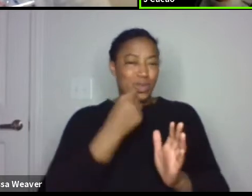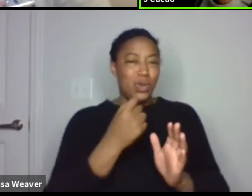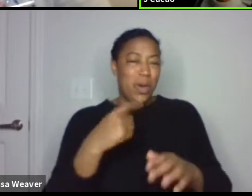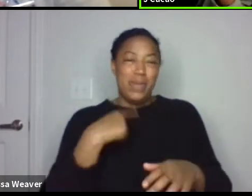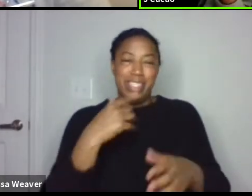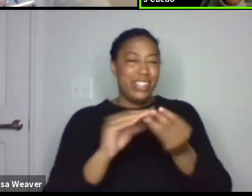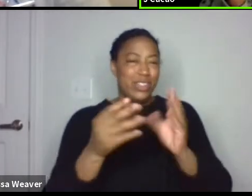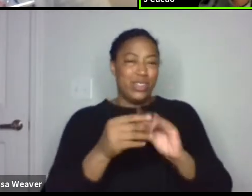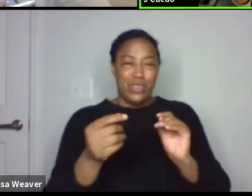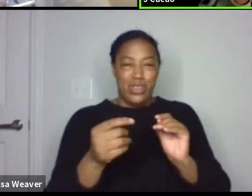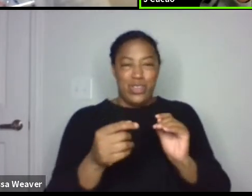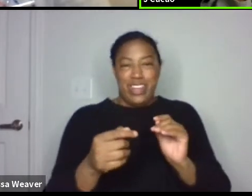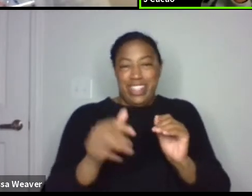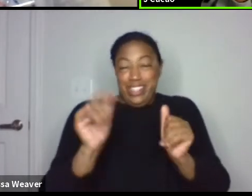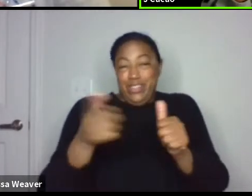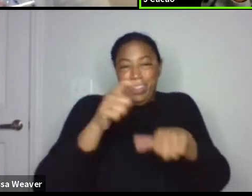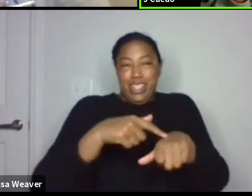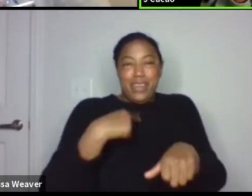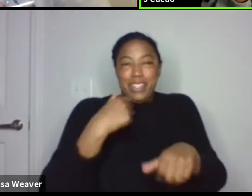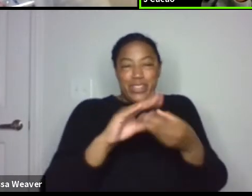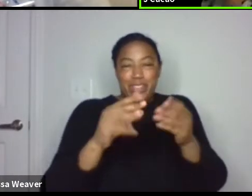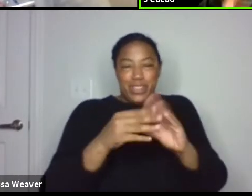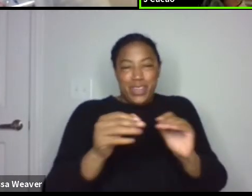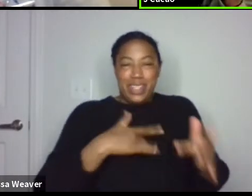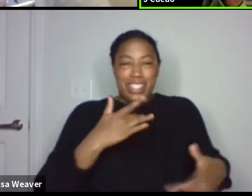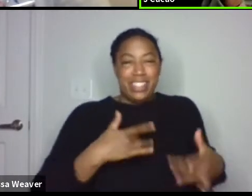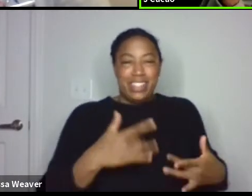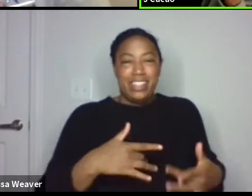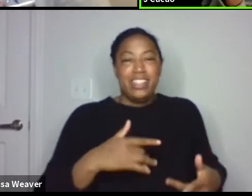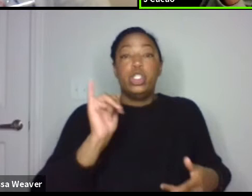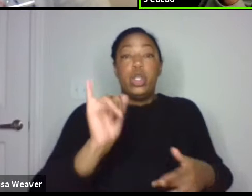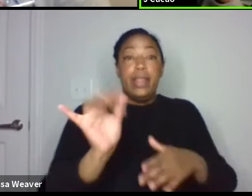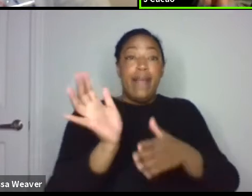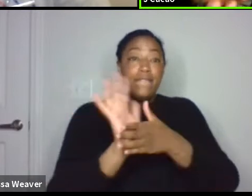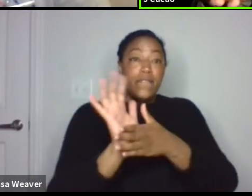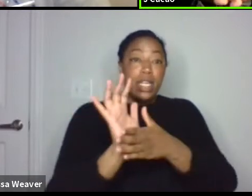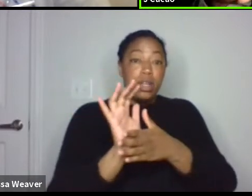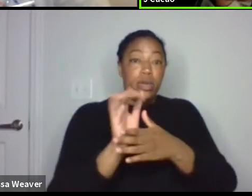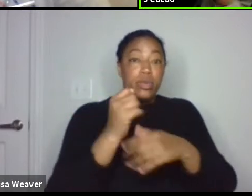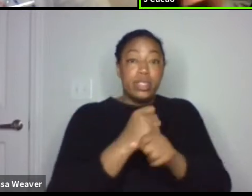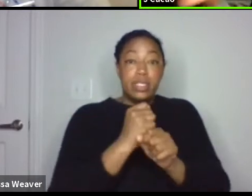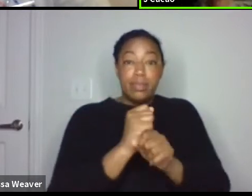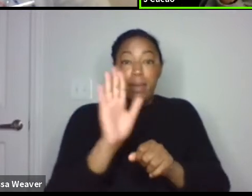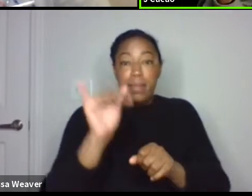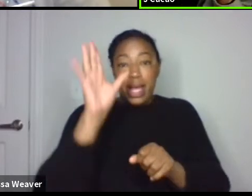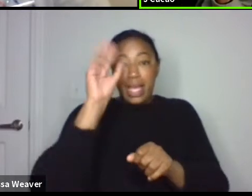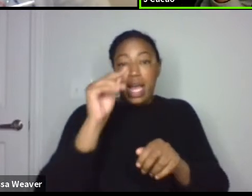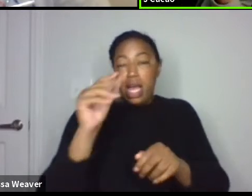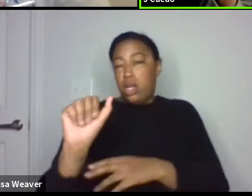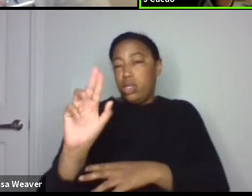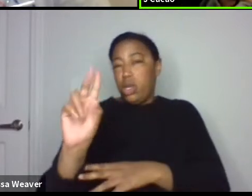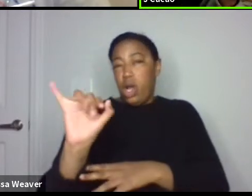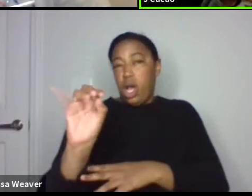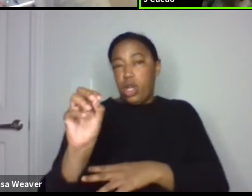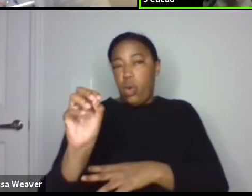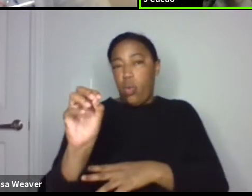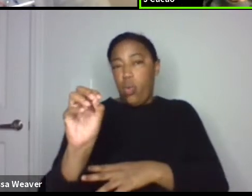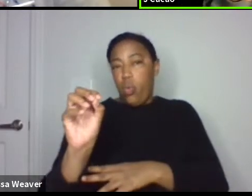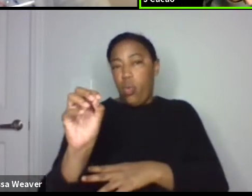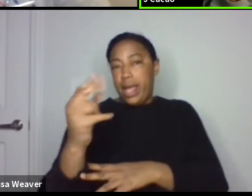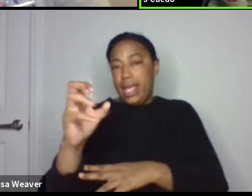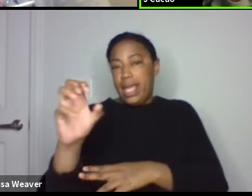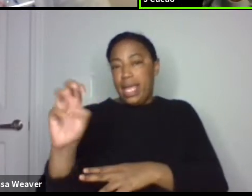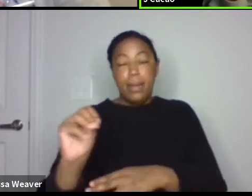because it's actually the first time I've done this. So the weekend, the video was shot by a guy named iamthebighomie. He based out of Maryland.